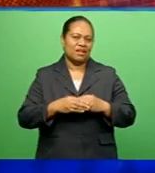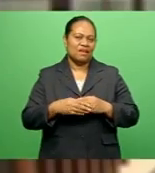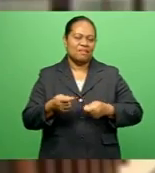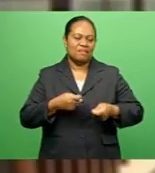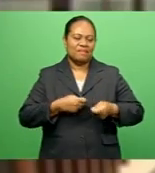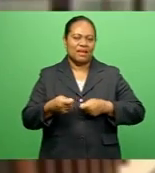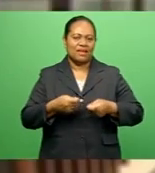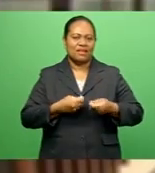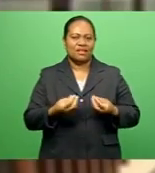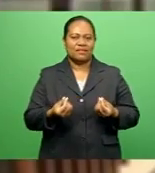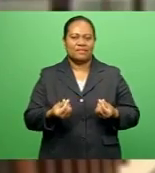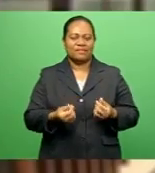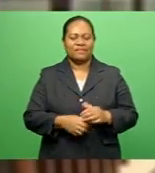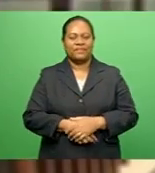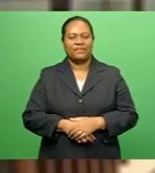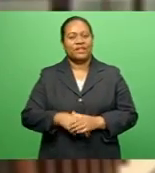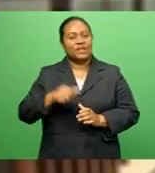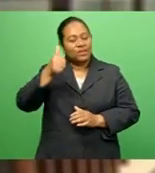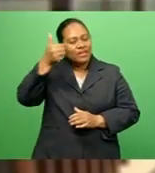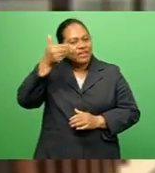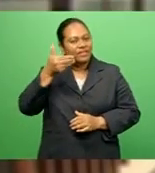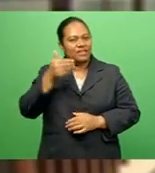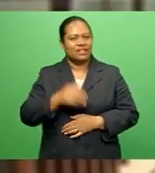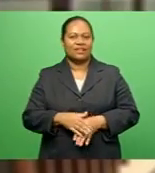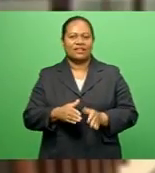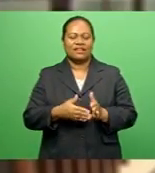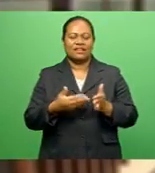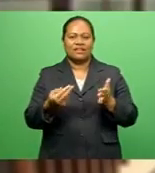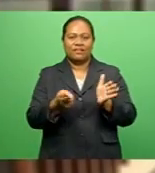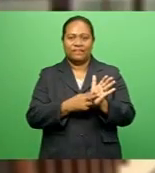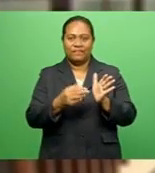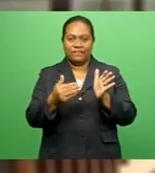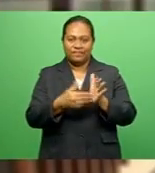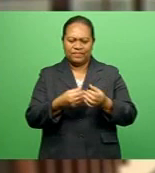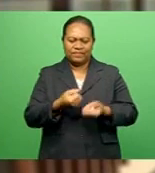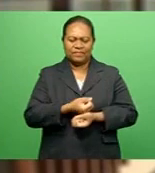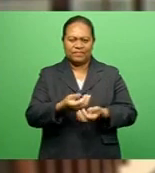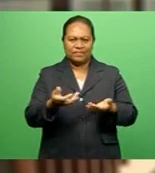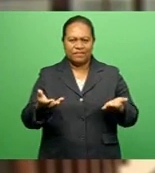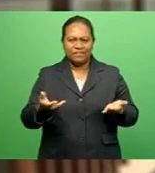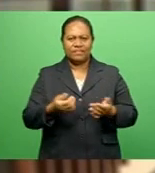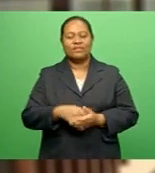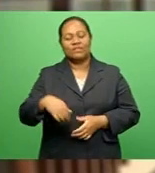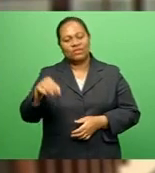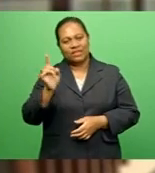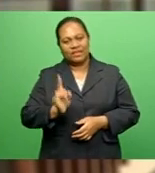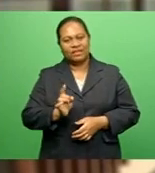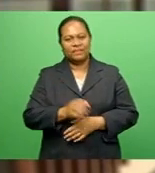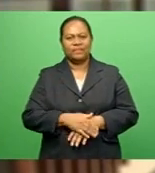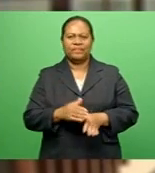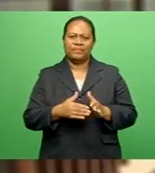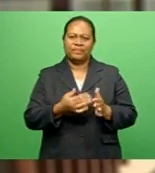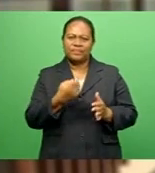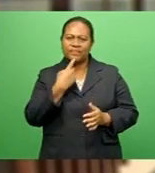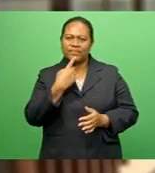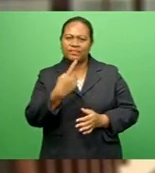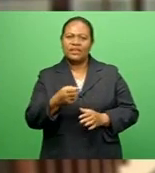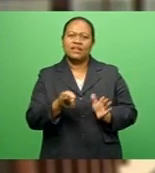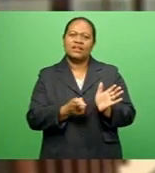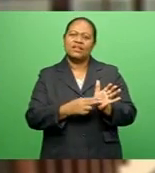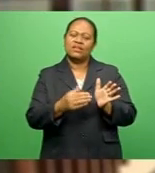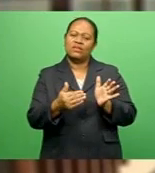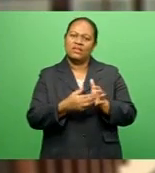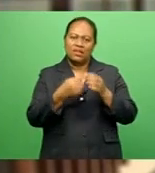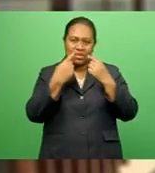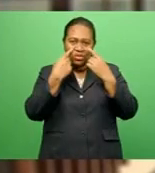market. Good evening. Key releases have kept traders busy throughout today. Stats coming out of New Zealand showed